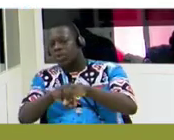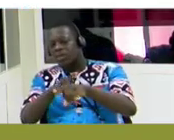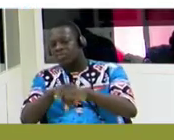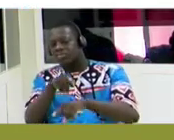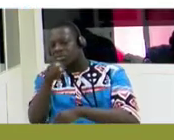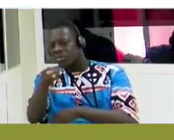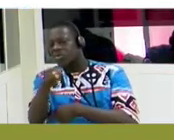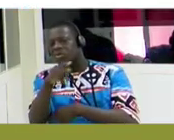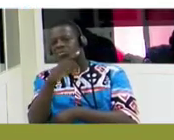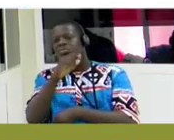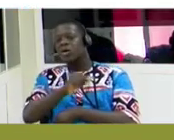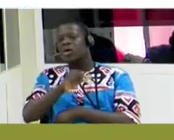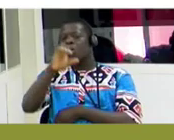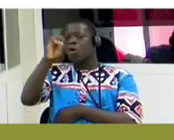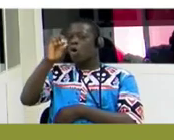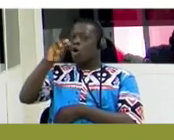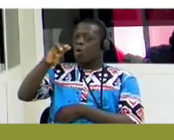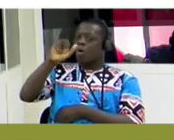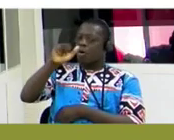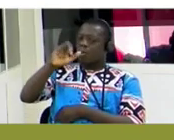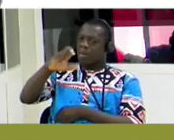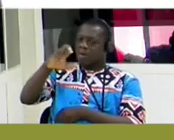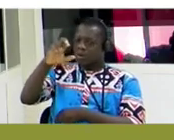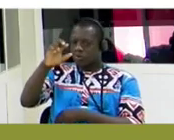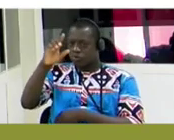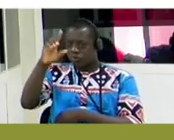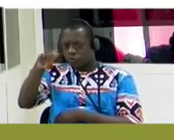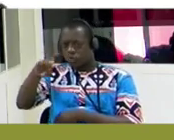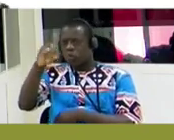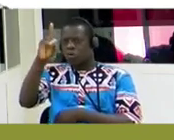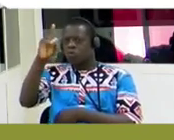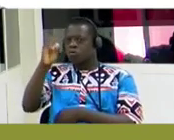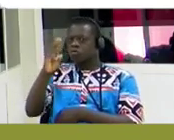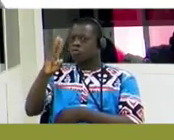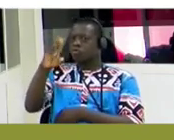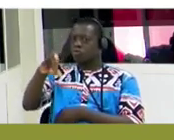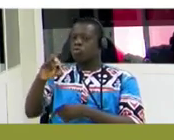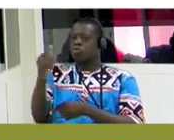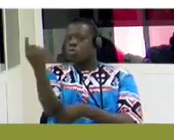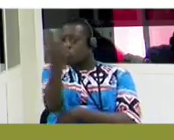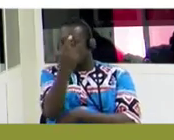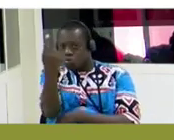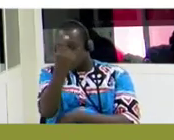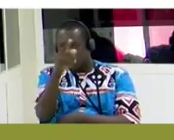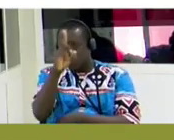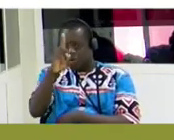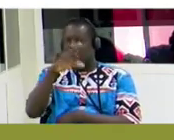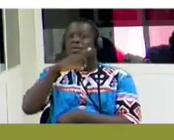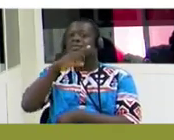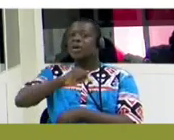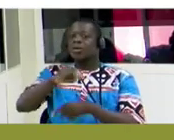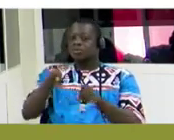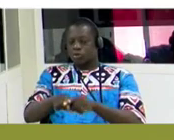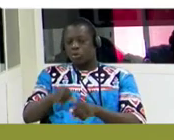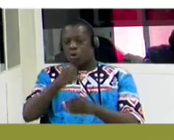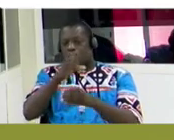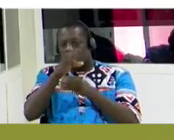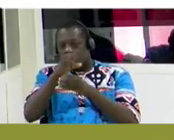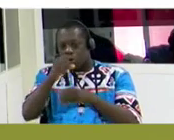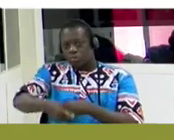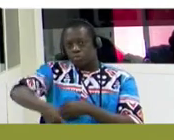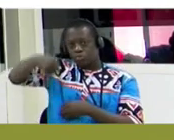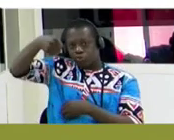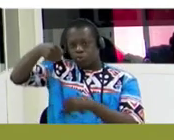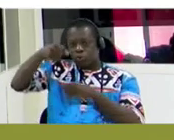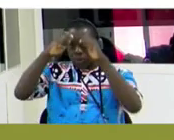man, Amandur. At times it will be. It's only one man who can hold this plastic and put it in somebody's head. Let's